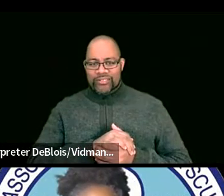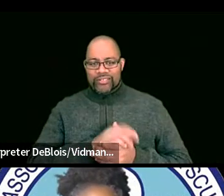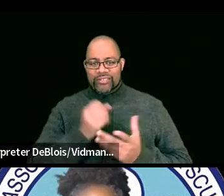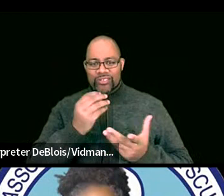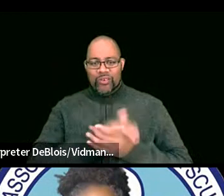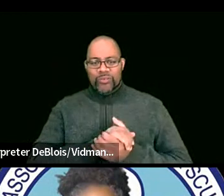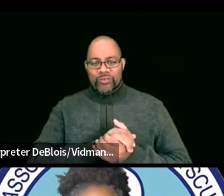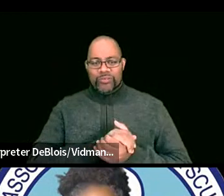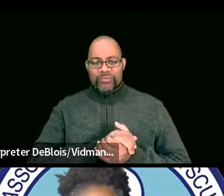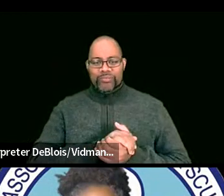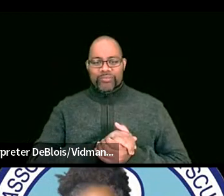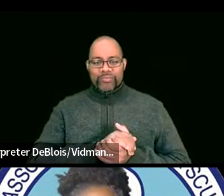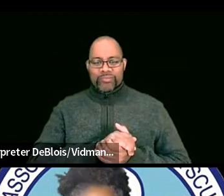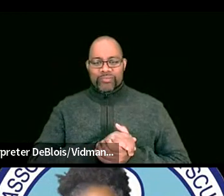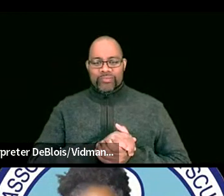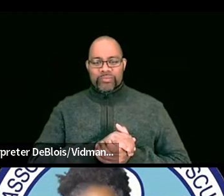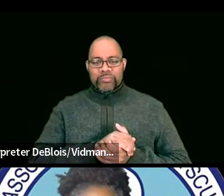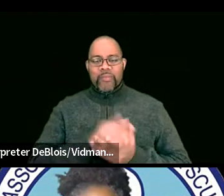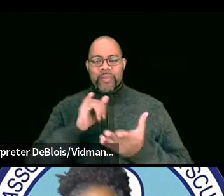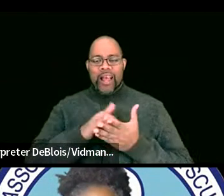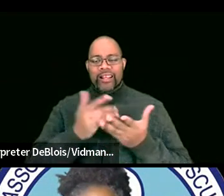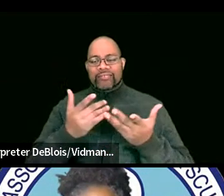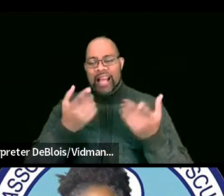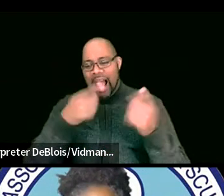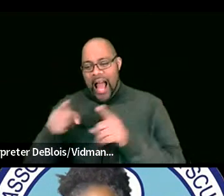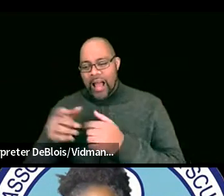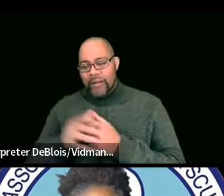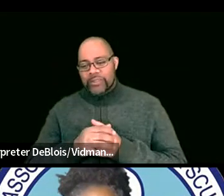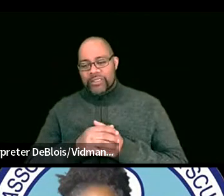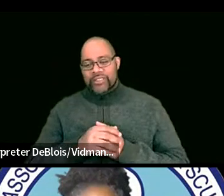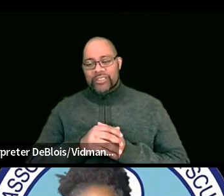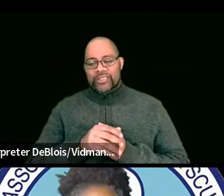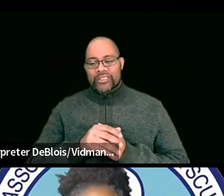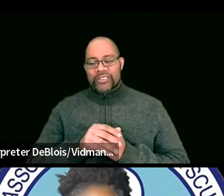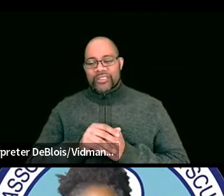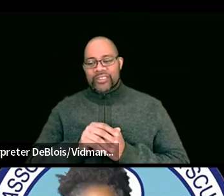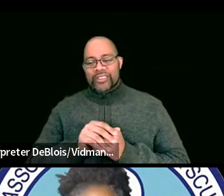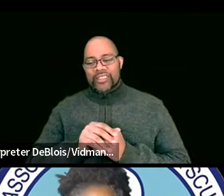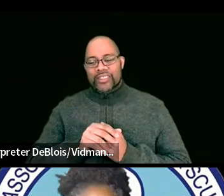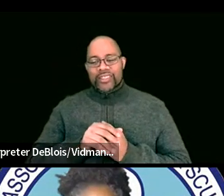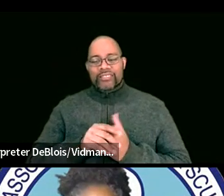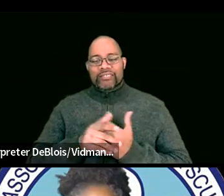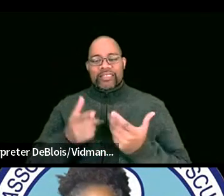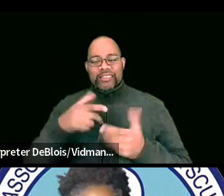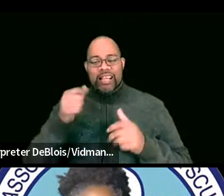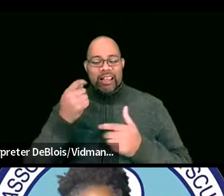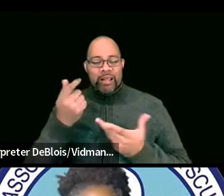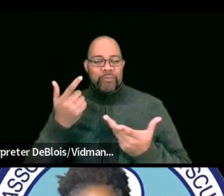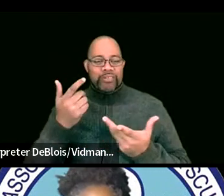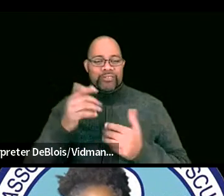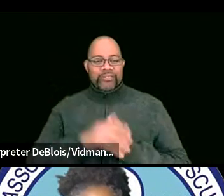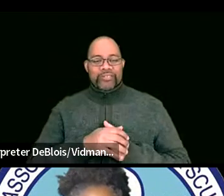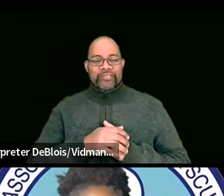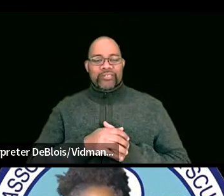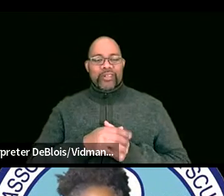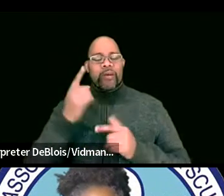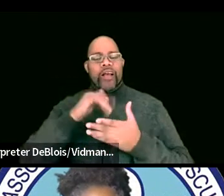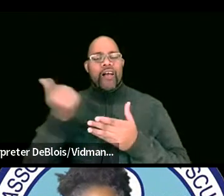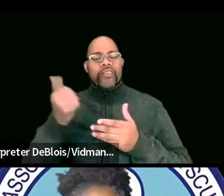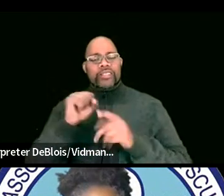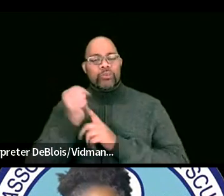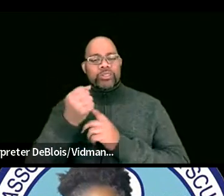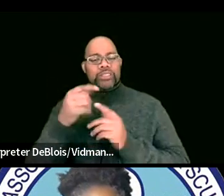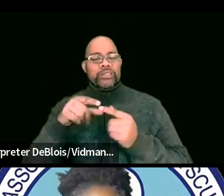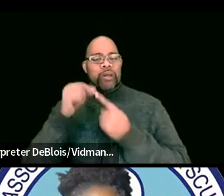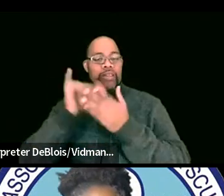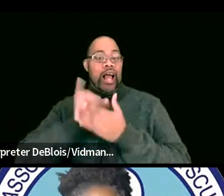So, it comes and goes a little bit. You kind of take some of it with a grain of salt, like, but there's other instances, especially